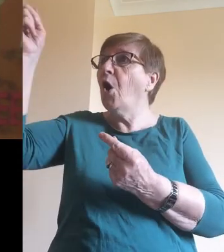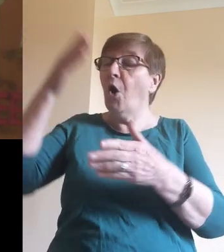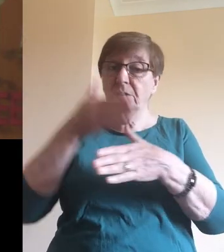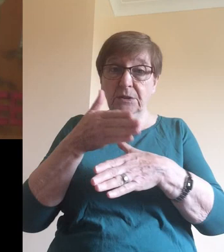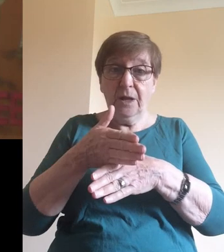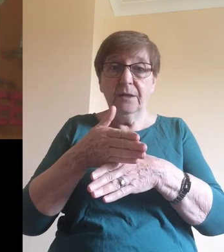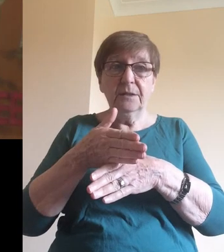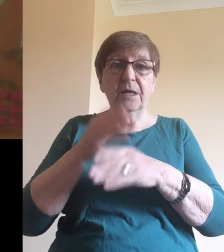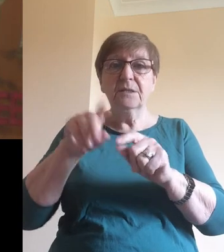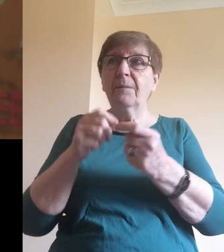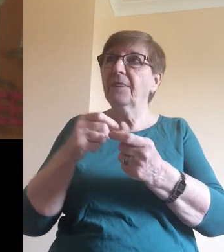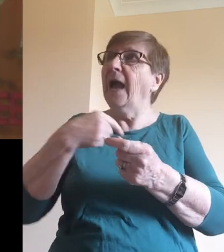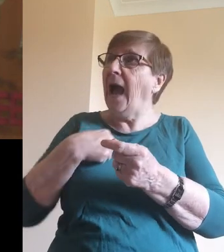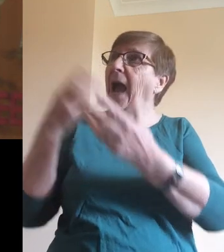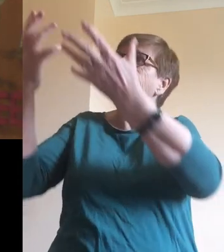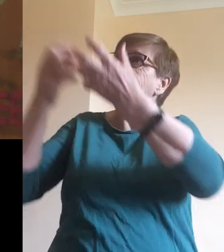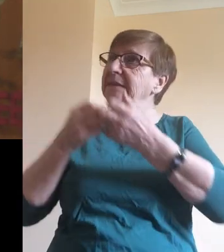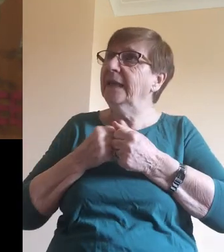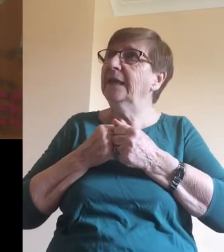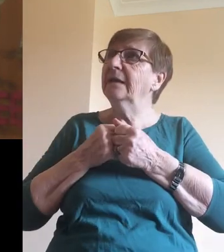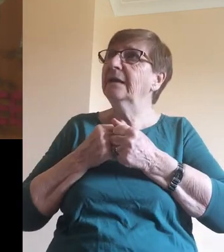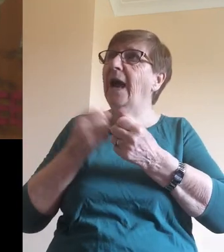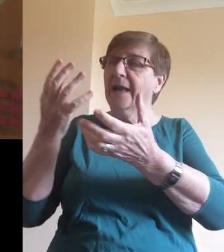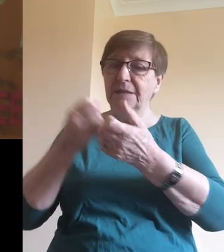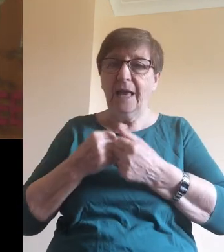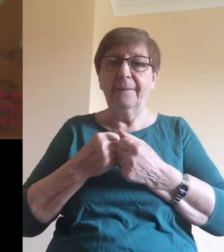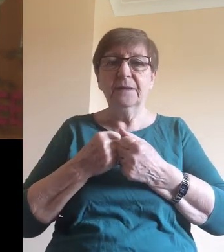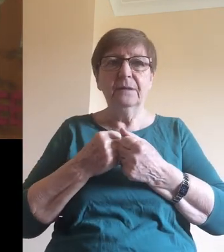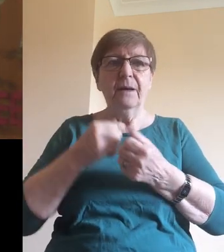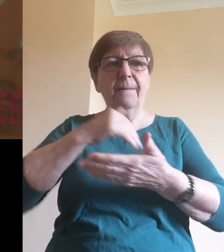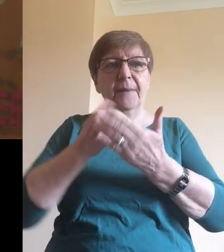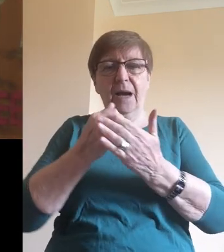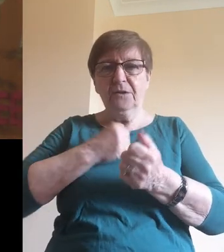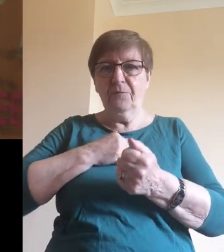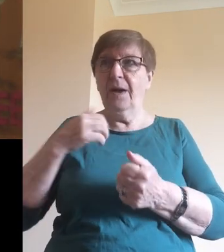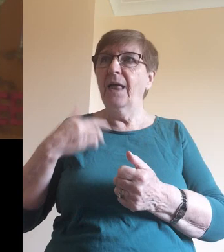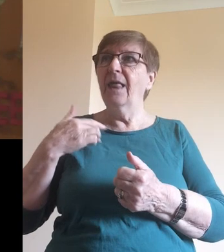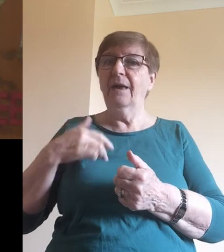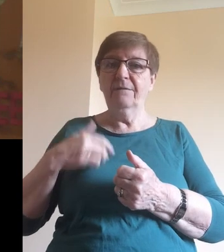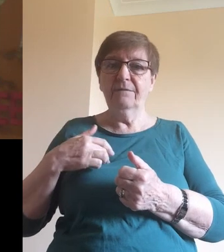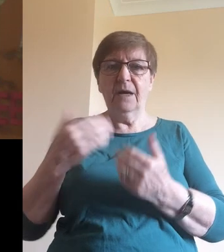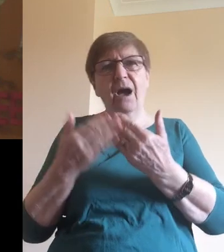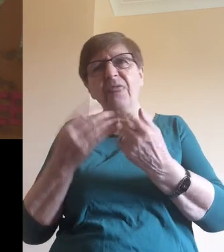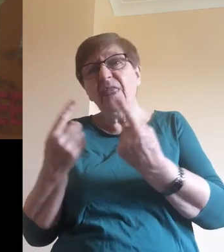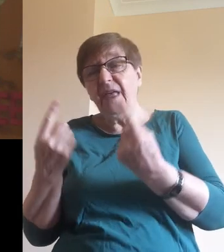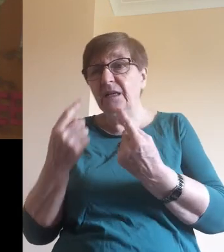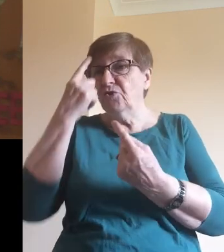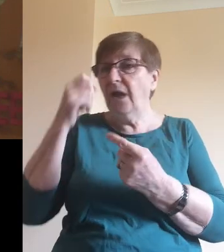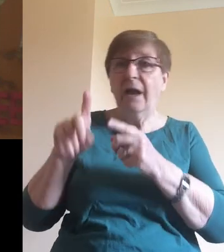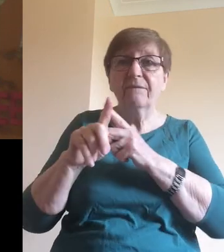something that you take and receive and become part of. And these other things that you might pursue,